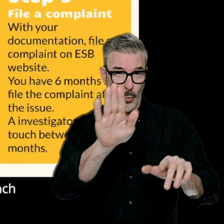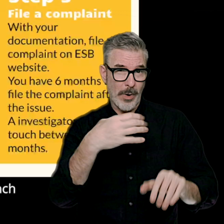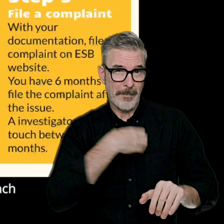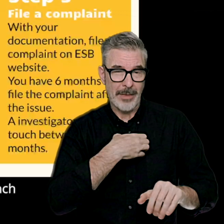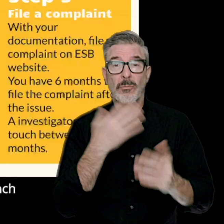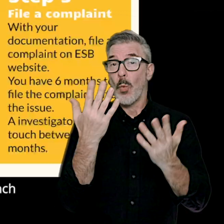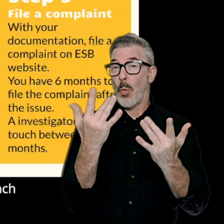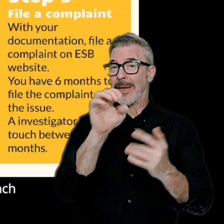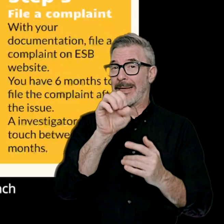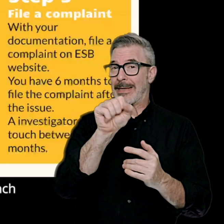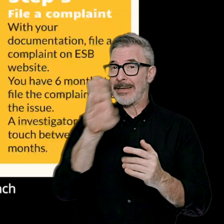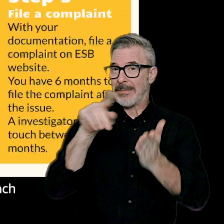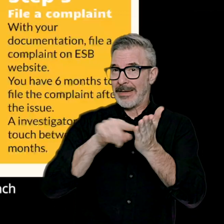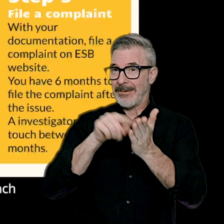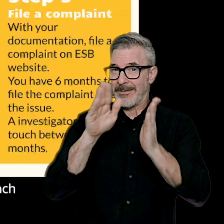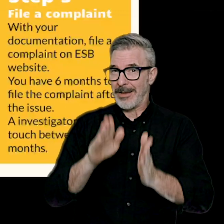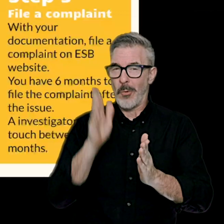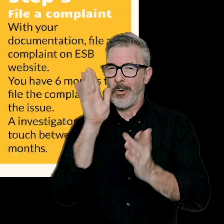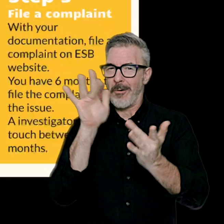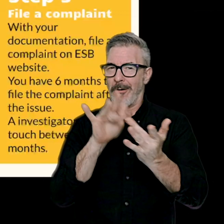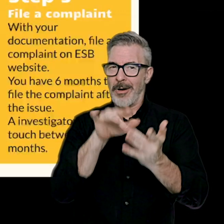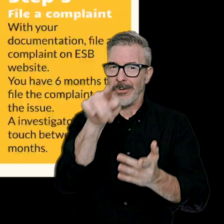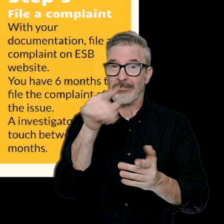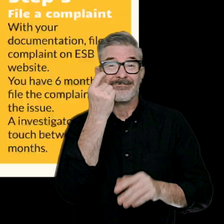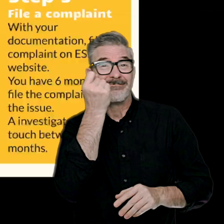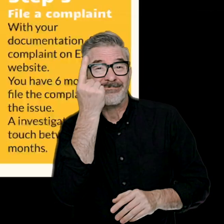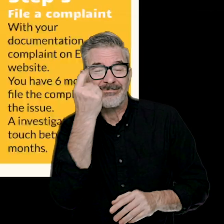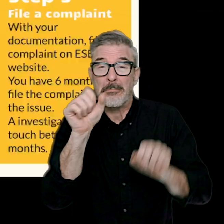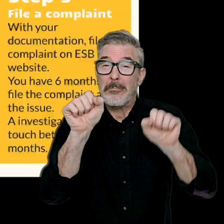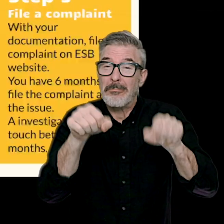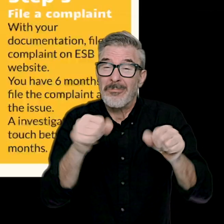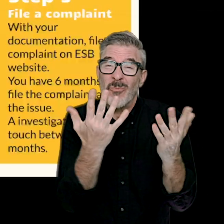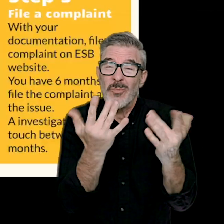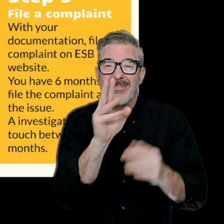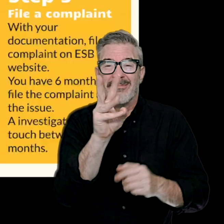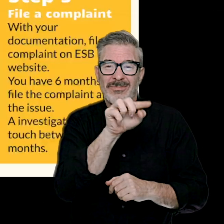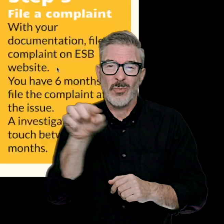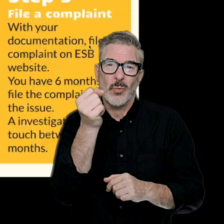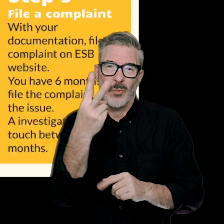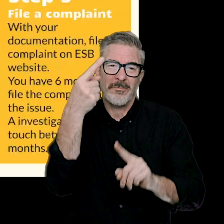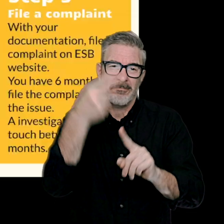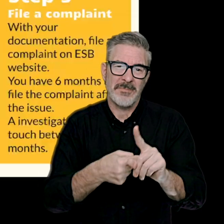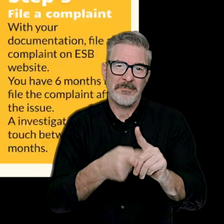the Employment Standards Branch will be in touch with you between 6 to 12 months, closer to 12 months.